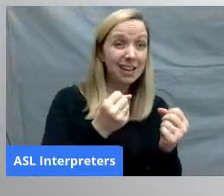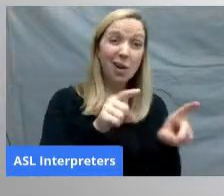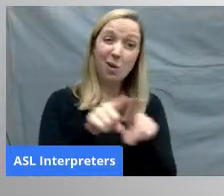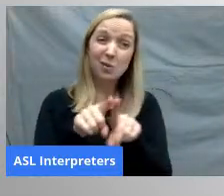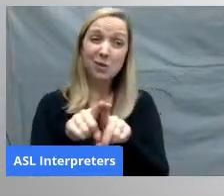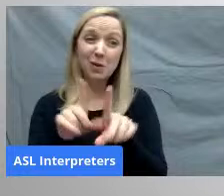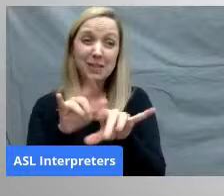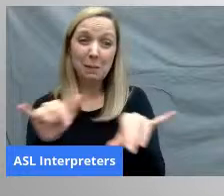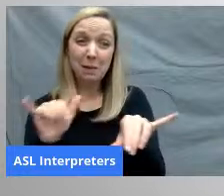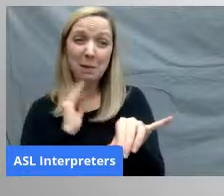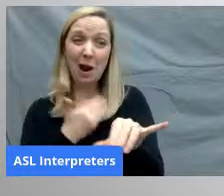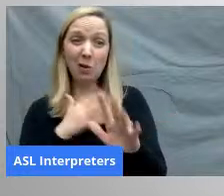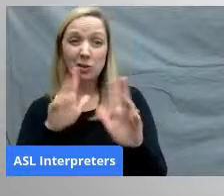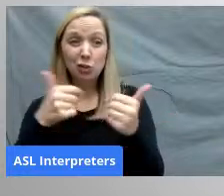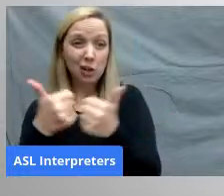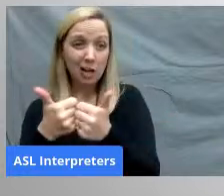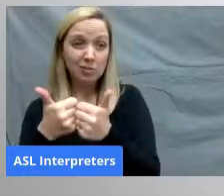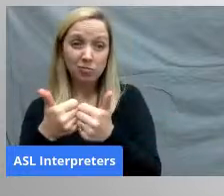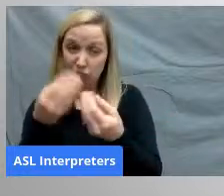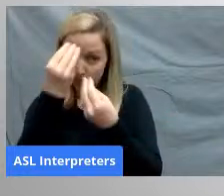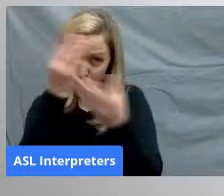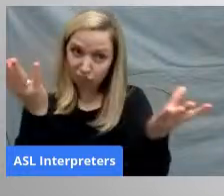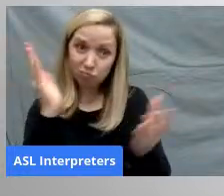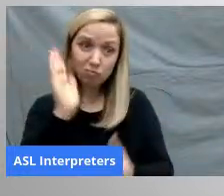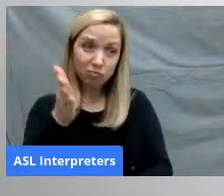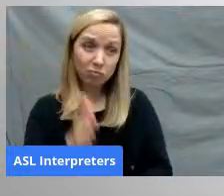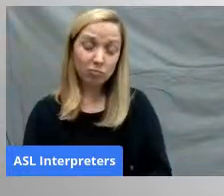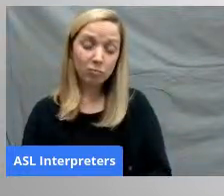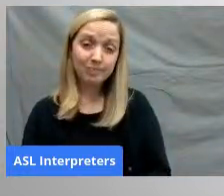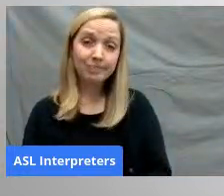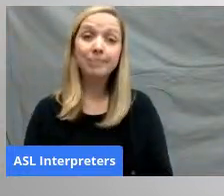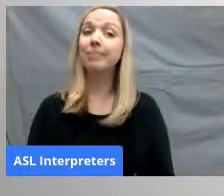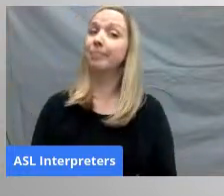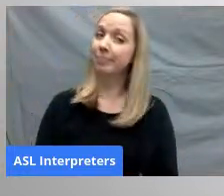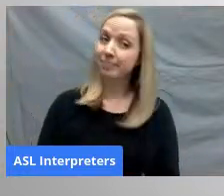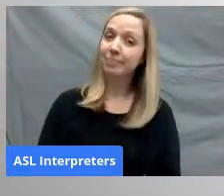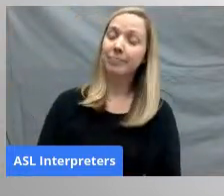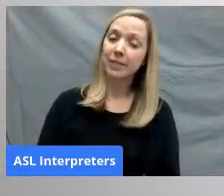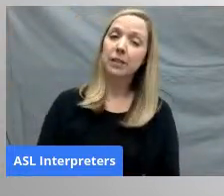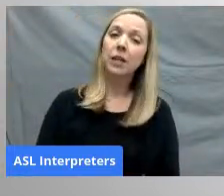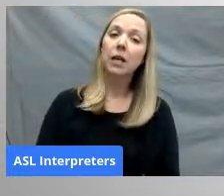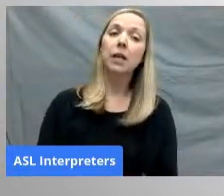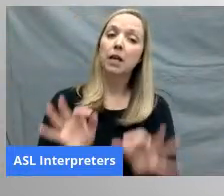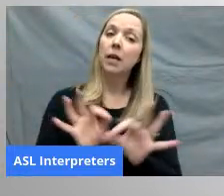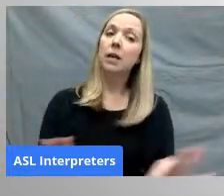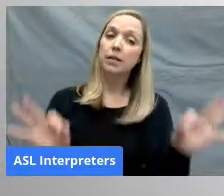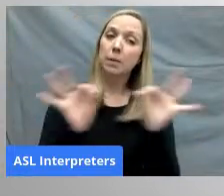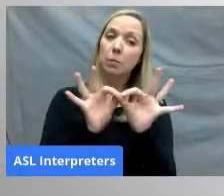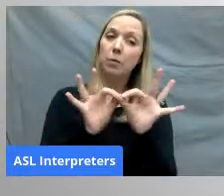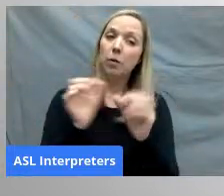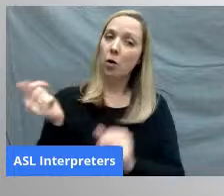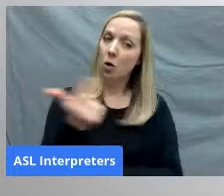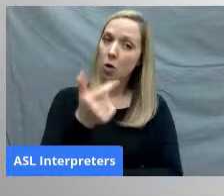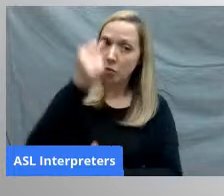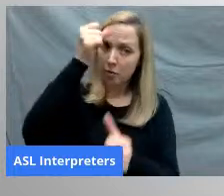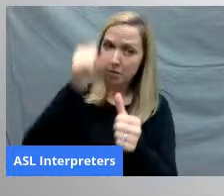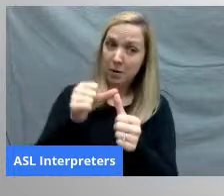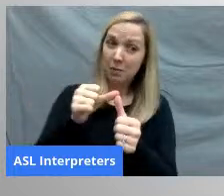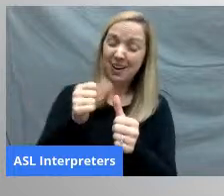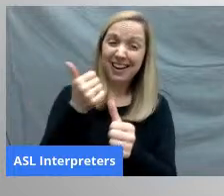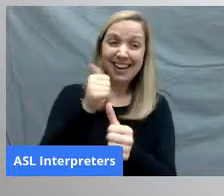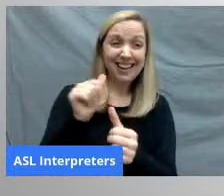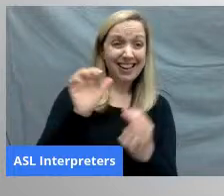And one thing I think for us to remember is that, you know, it is very, very important to share any feedback that we